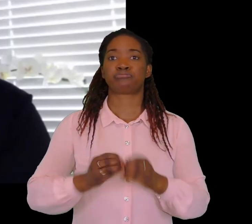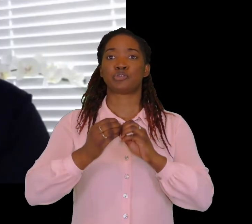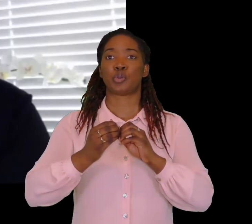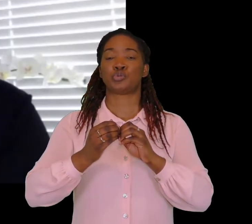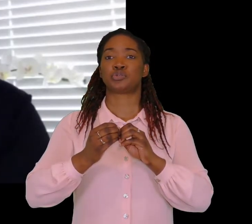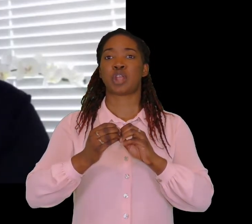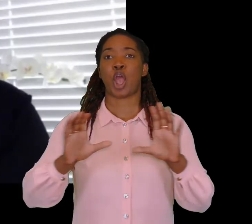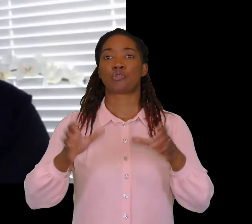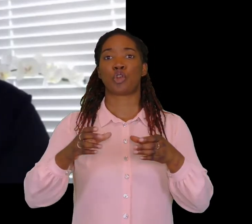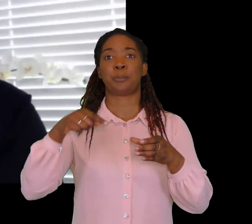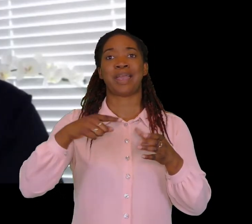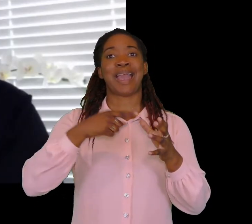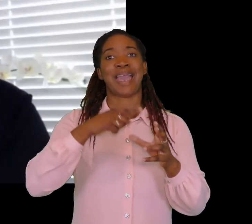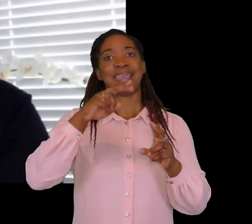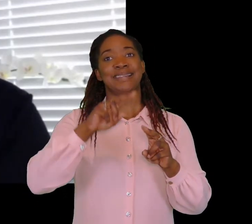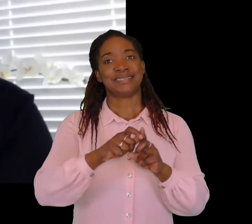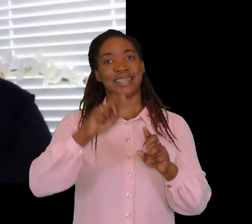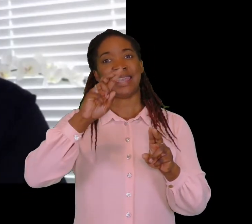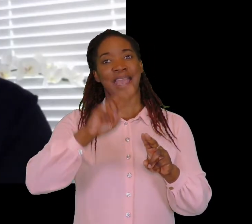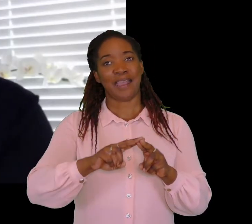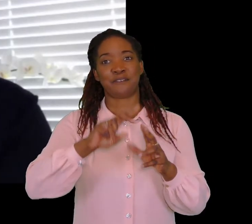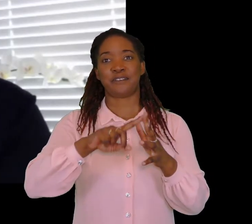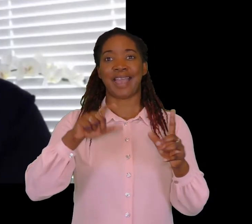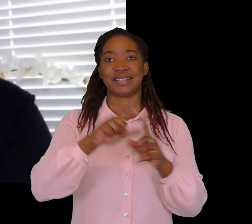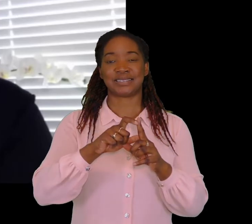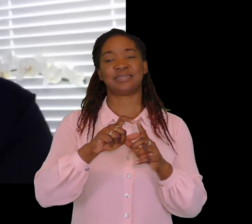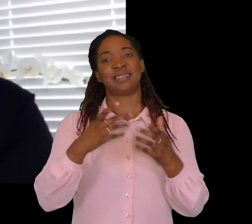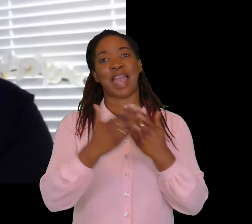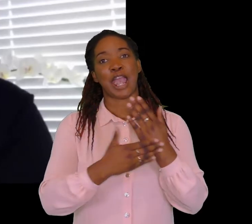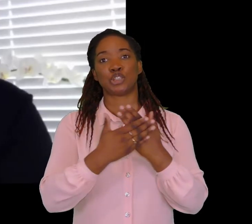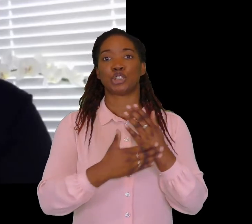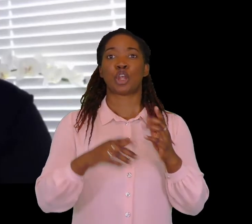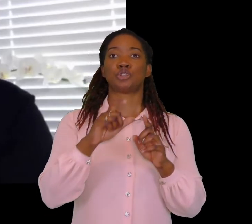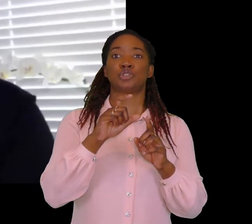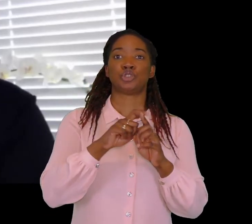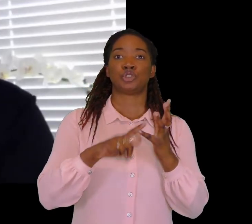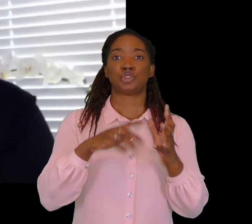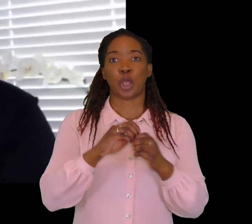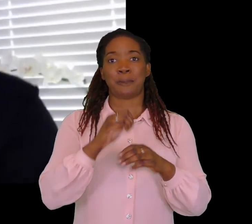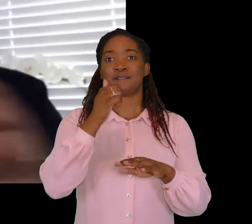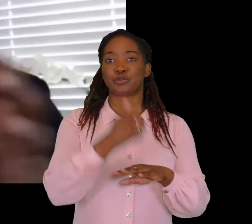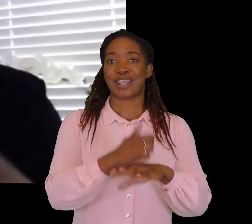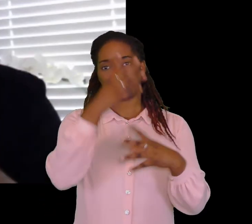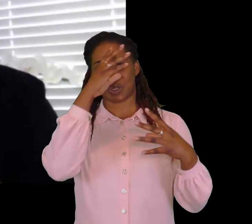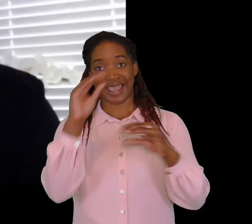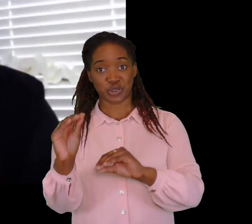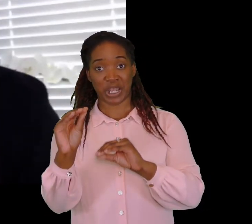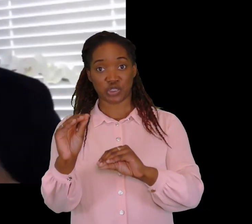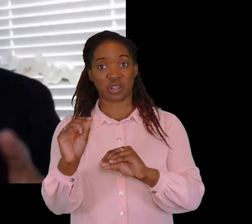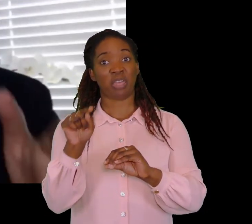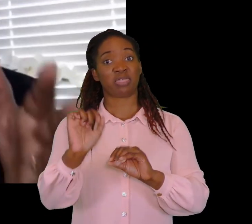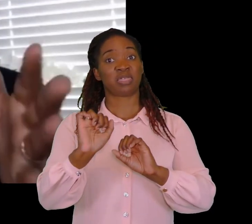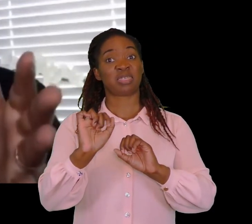called ADF Ed. So it was Asian Dub Foundation Education. And that comes out of